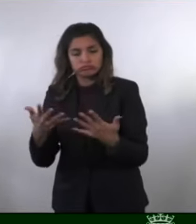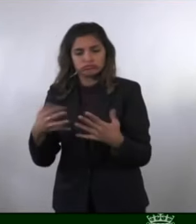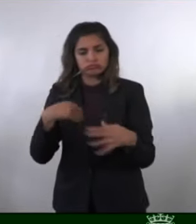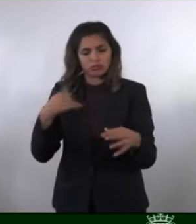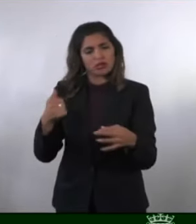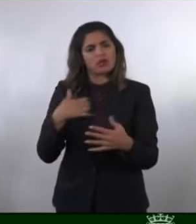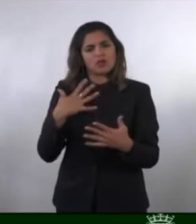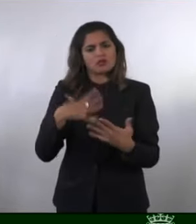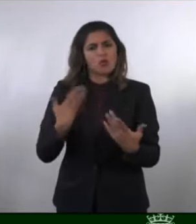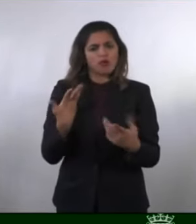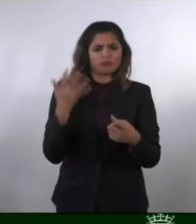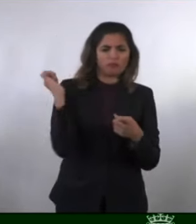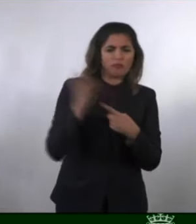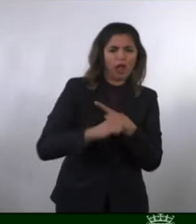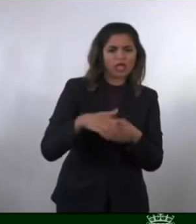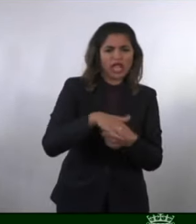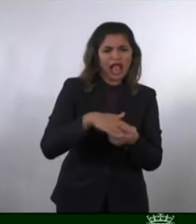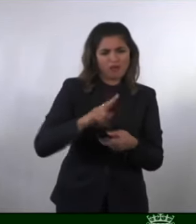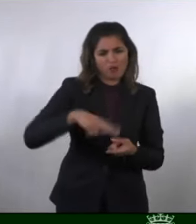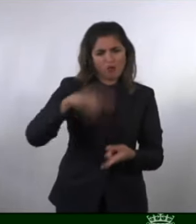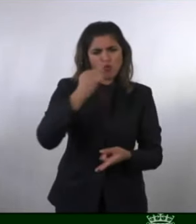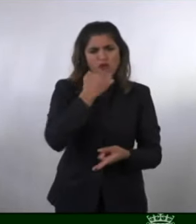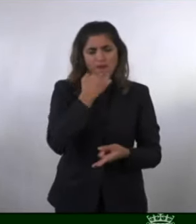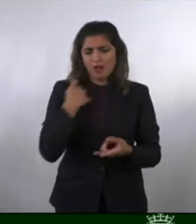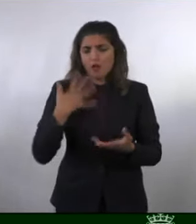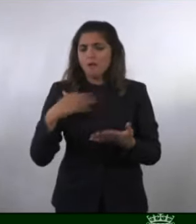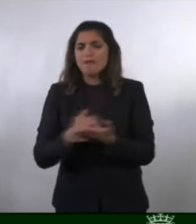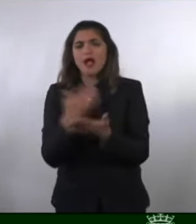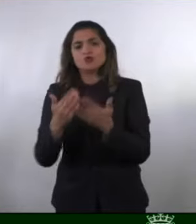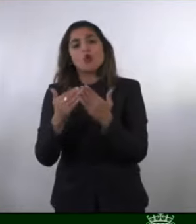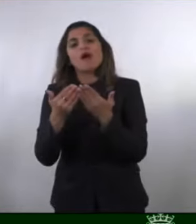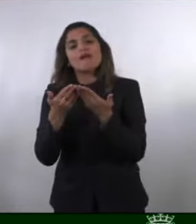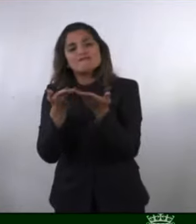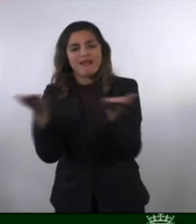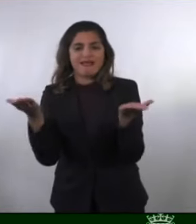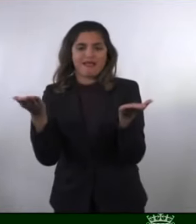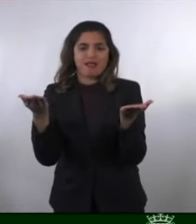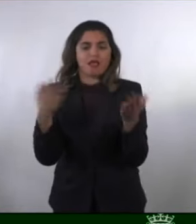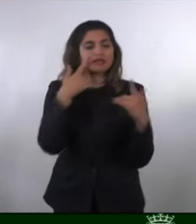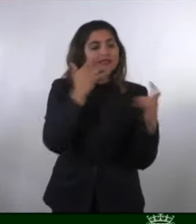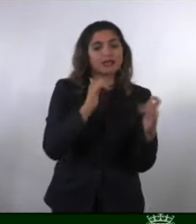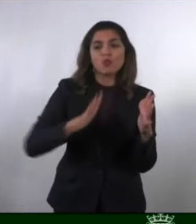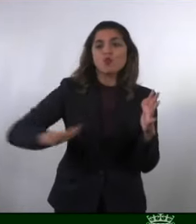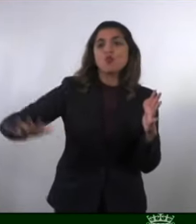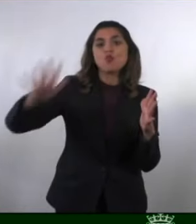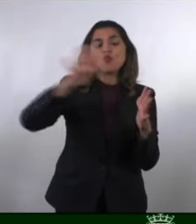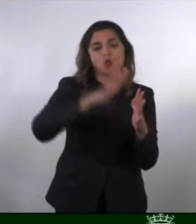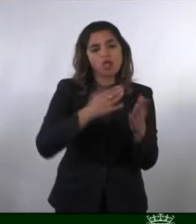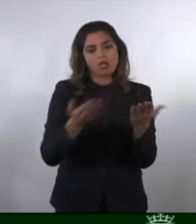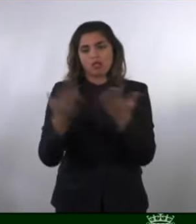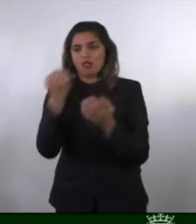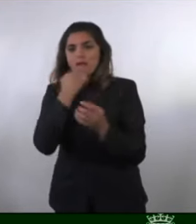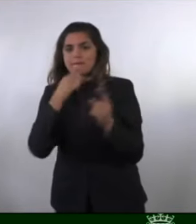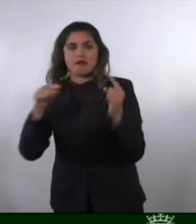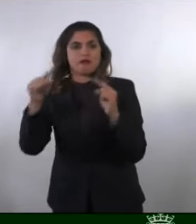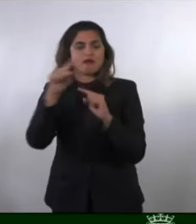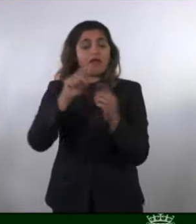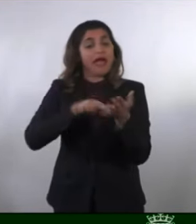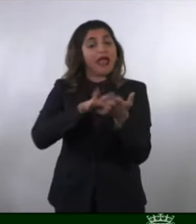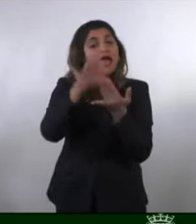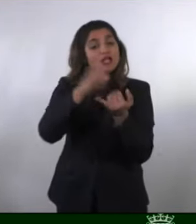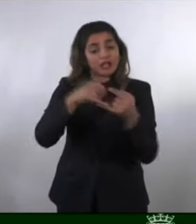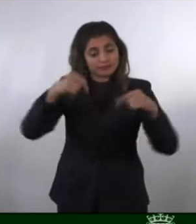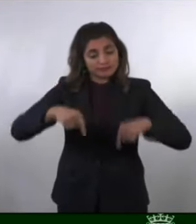punish an area for having a higher number of positives, and the impact on the NHS. And thankfully in London, the NHS